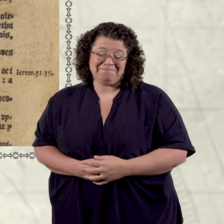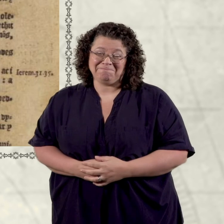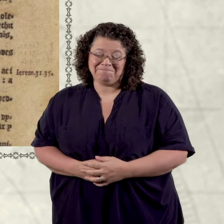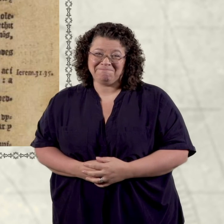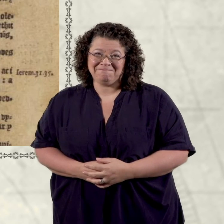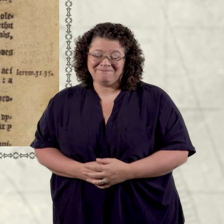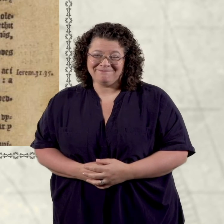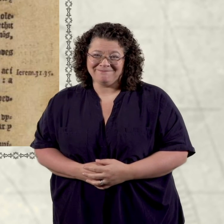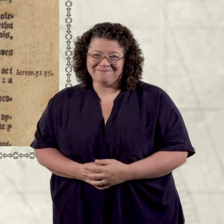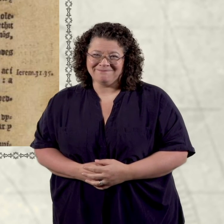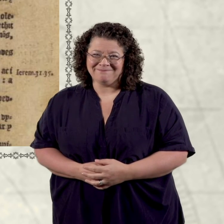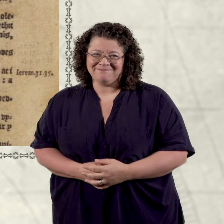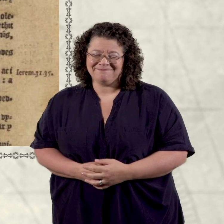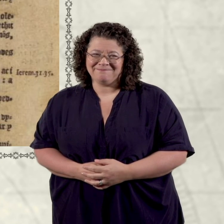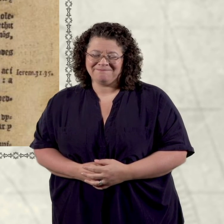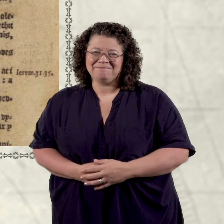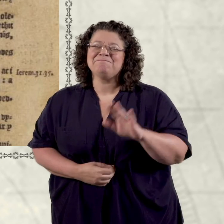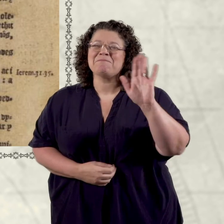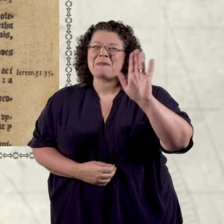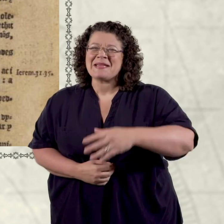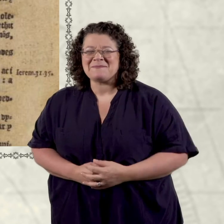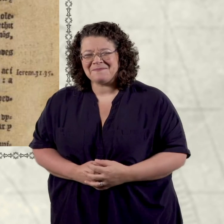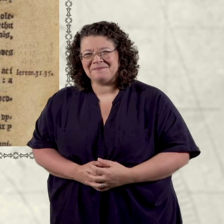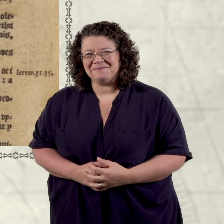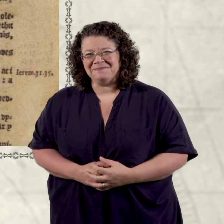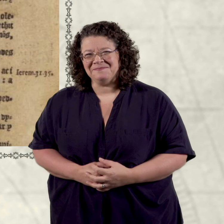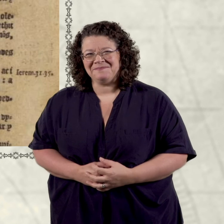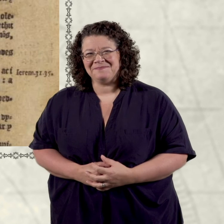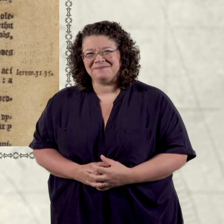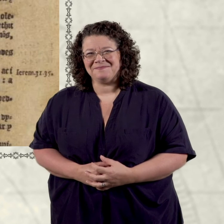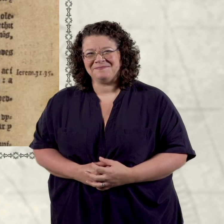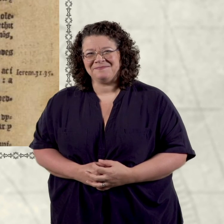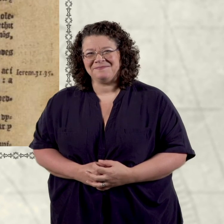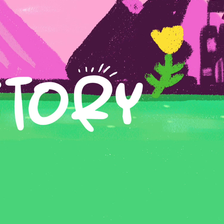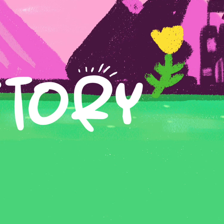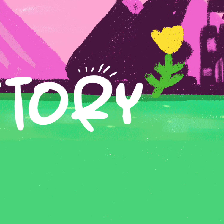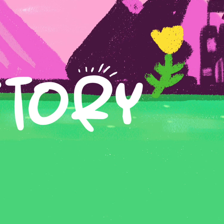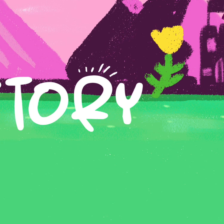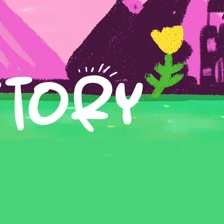Bishop William Morgan. Hwyl fawr. Goodbye.